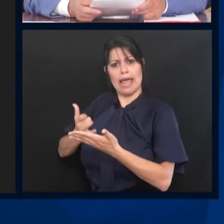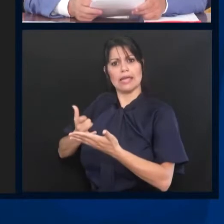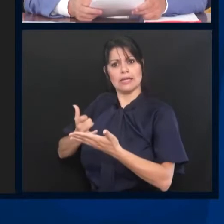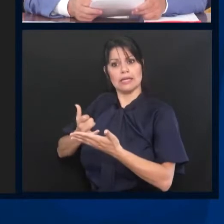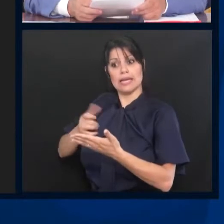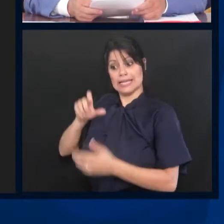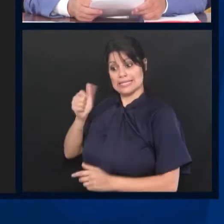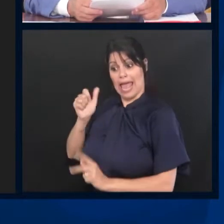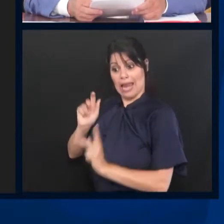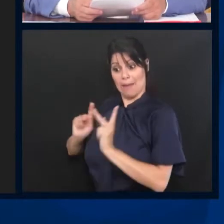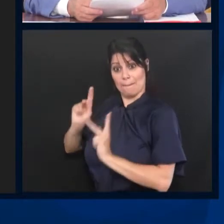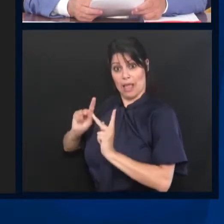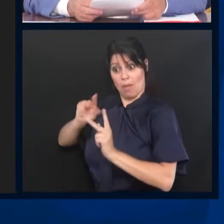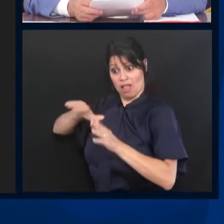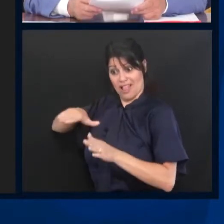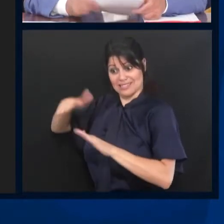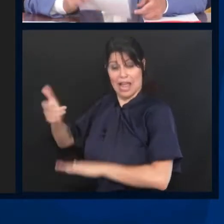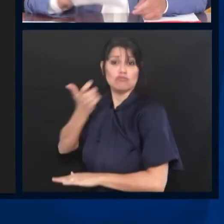died was 63.